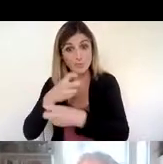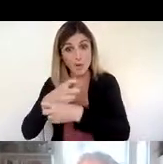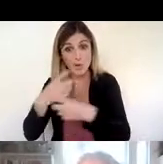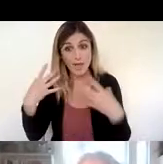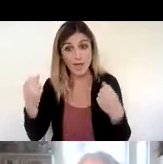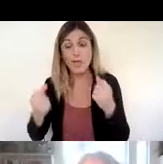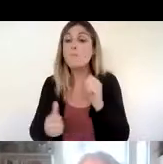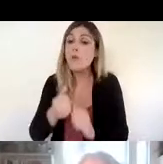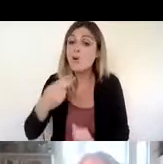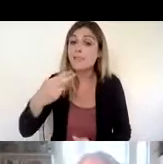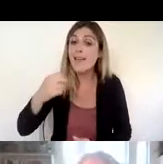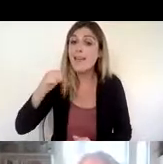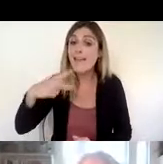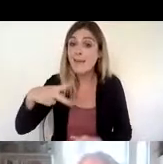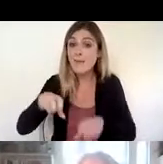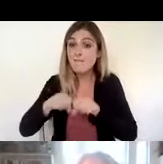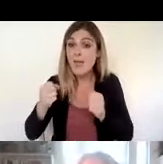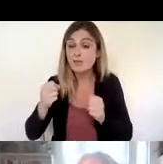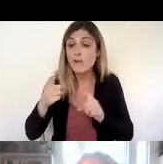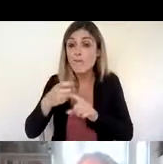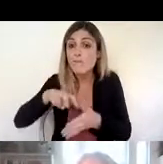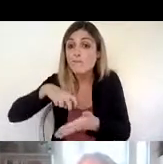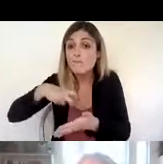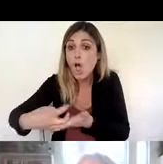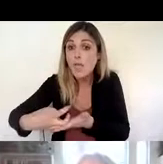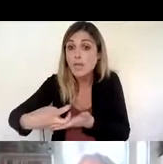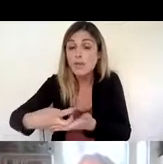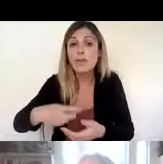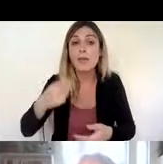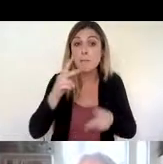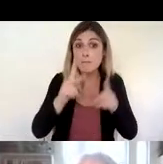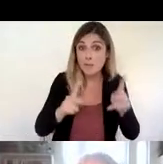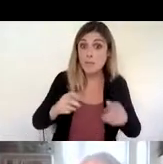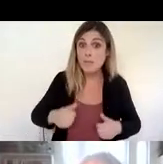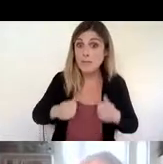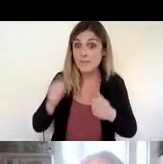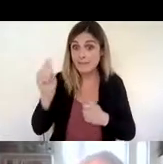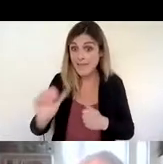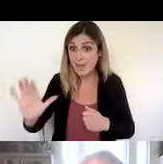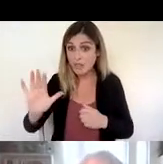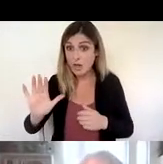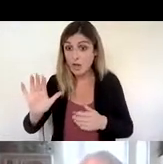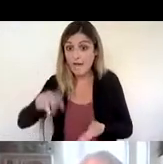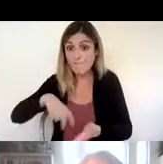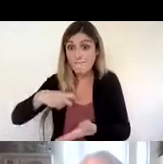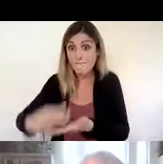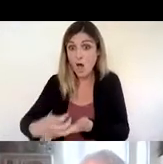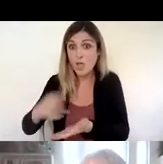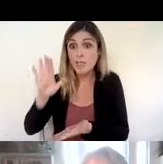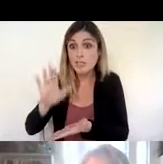falling, and people in Asia fall less often than people in North America and Northern Europe. There are studies that show